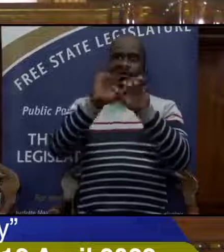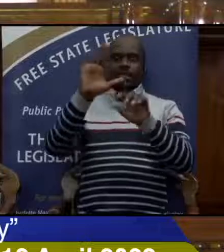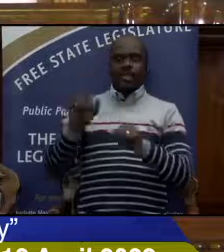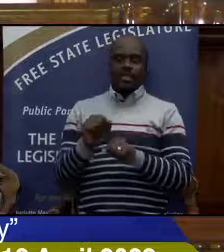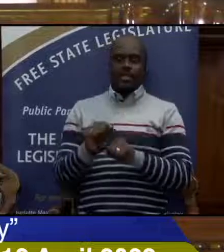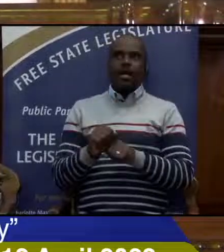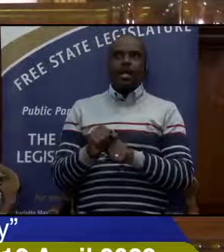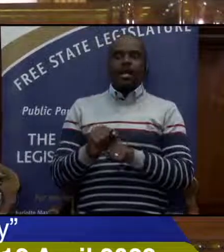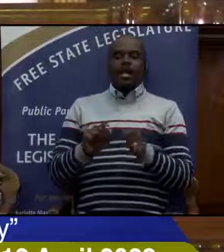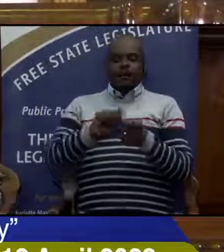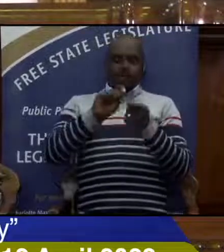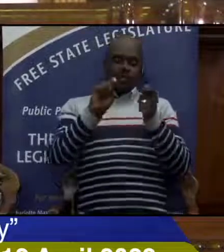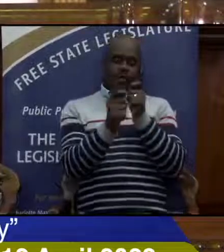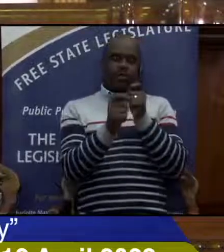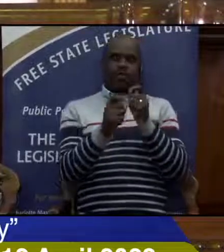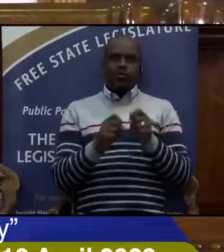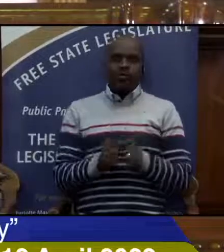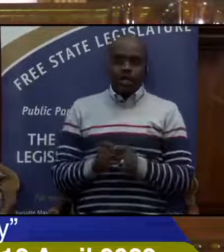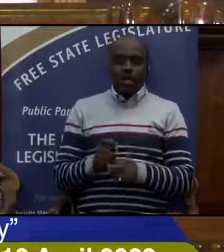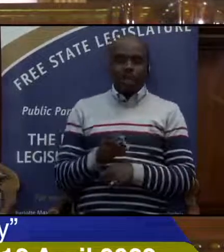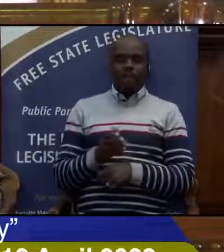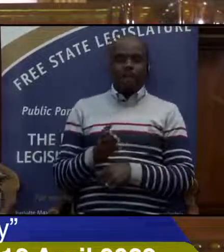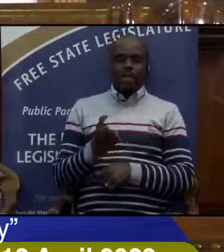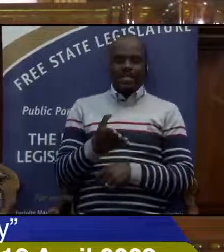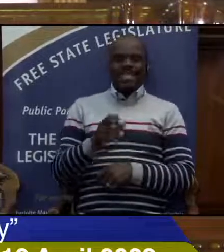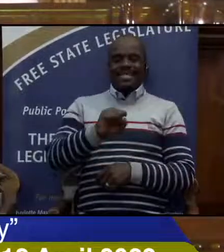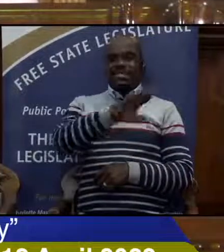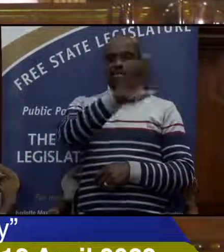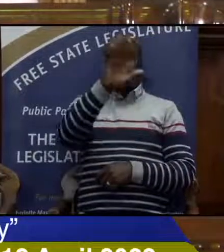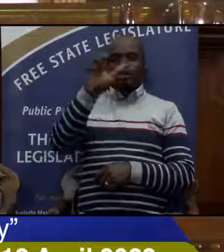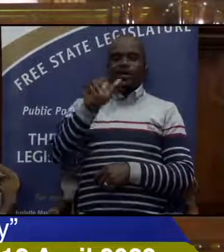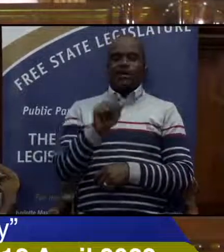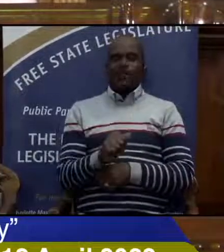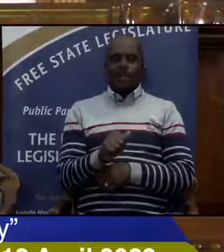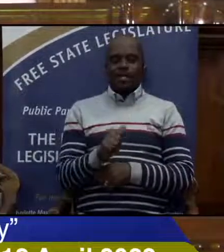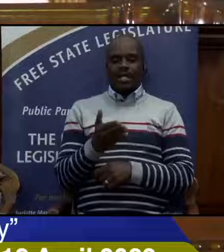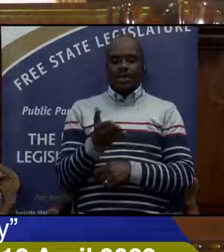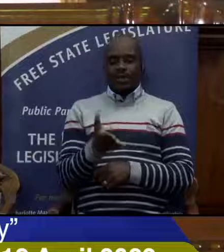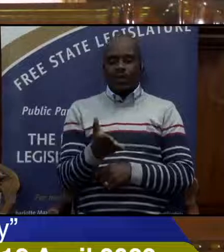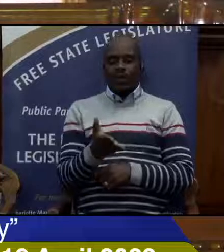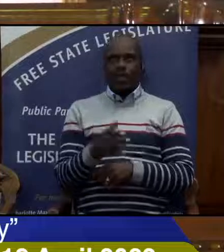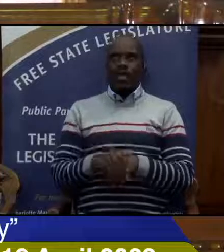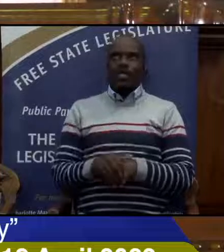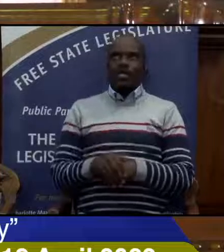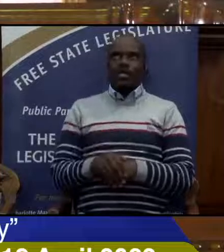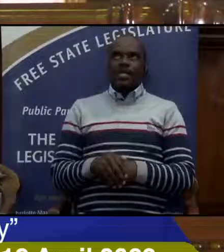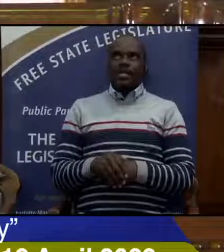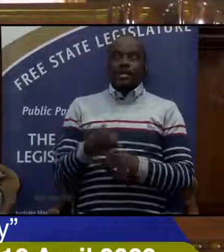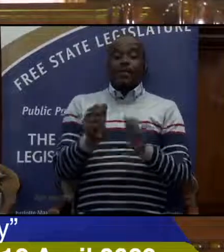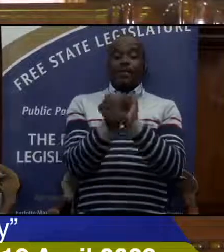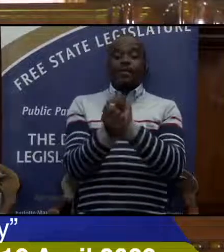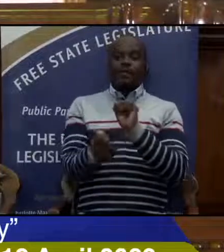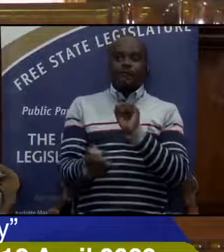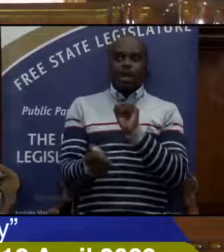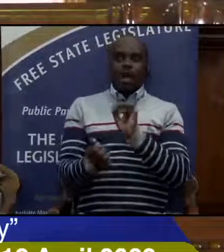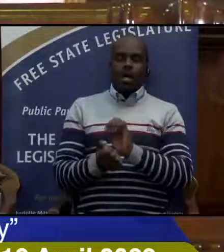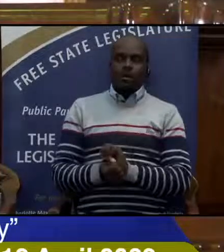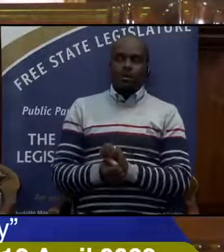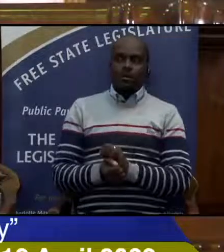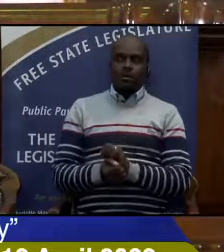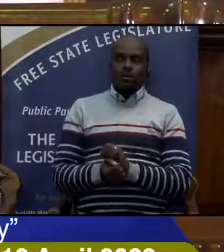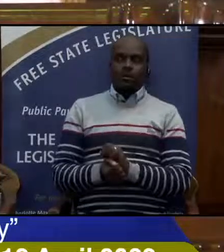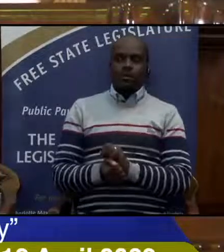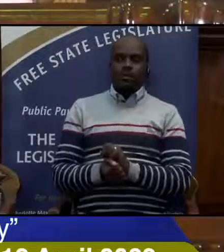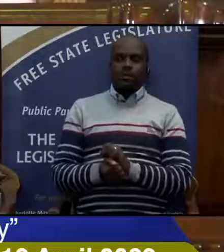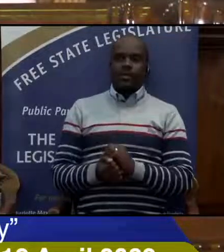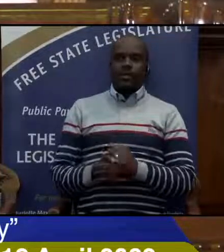democratic, non-racial, non-sexist and free society. Service delivery of